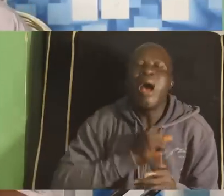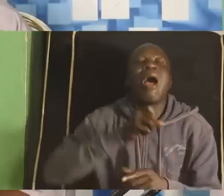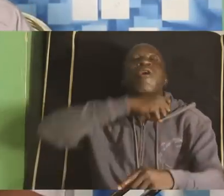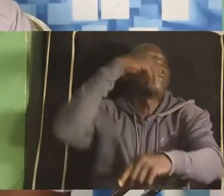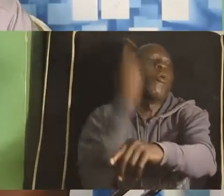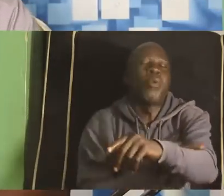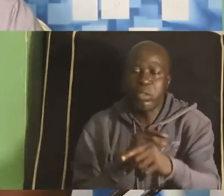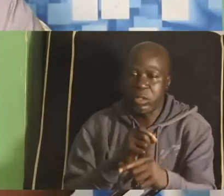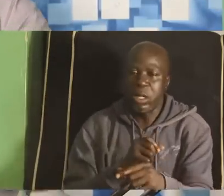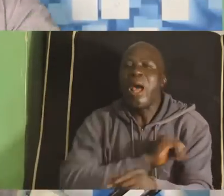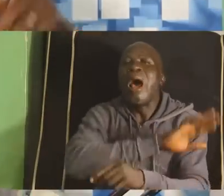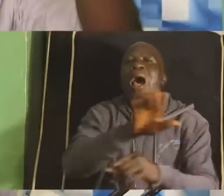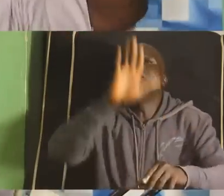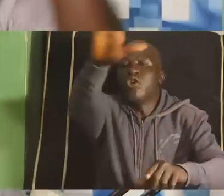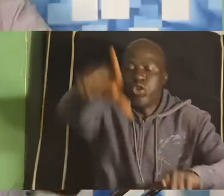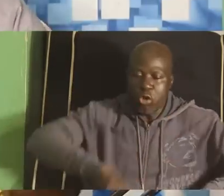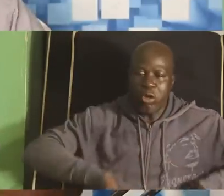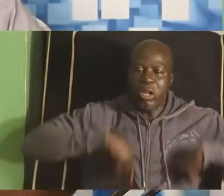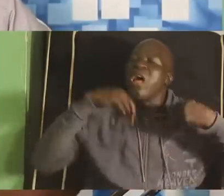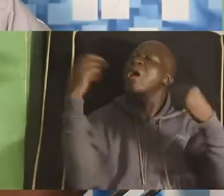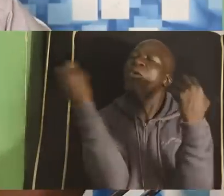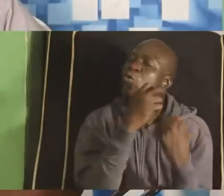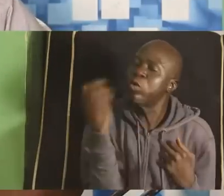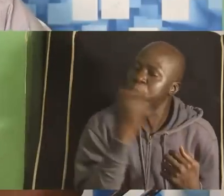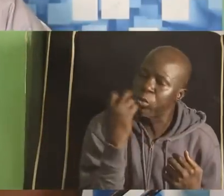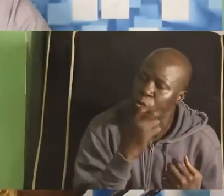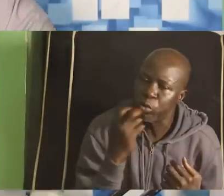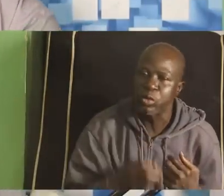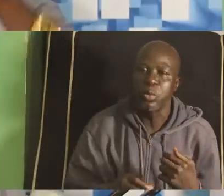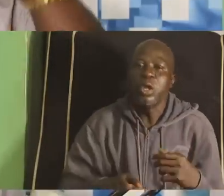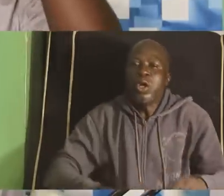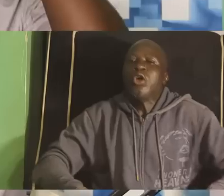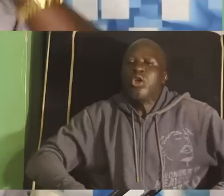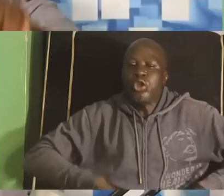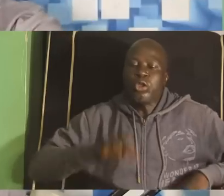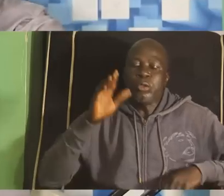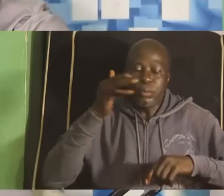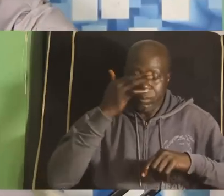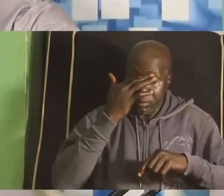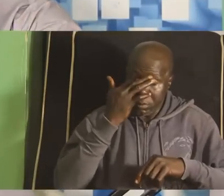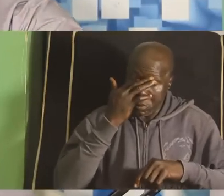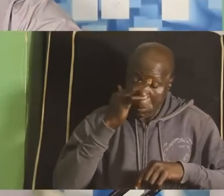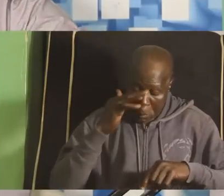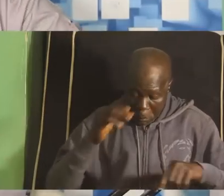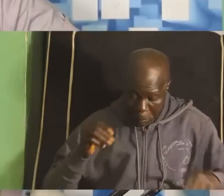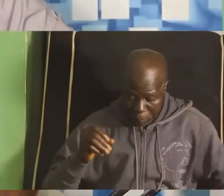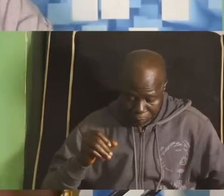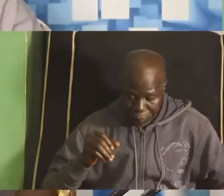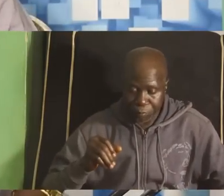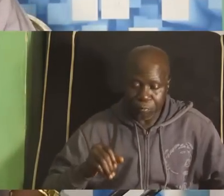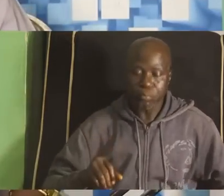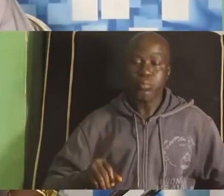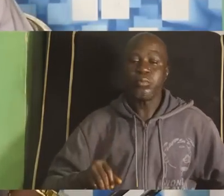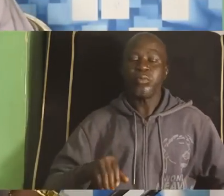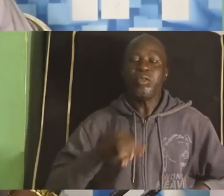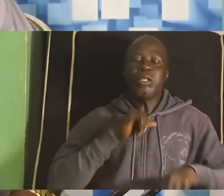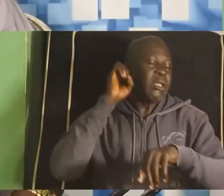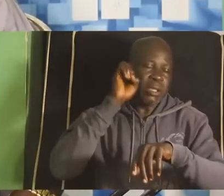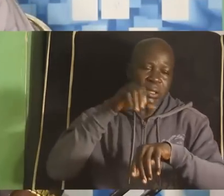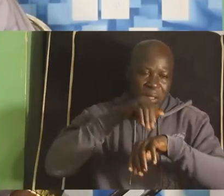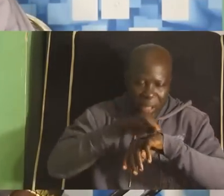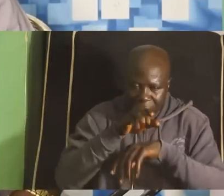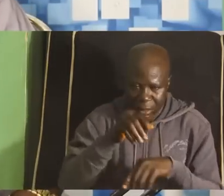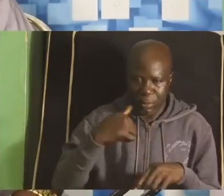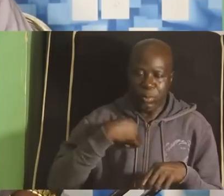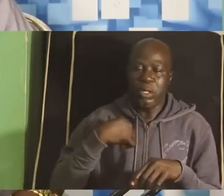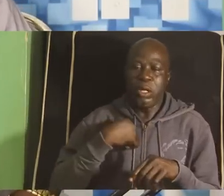I never can go. No, my fault. Oh, yes. What's wrong with that? See, I will tell you. Oh, no, me. Is what